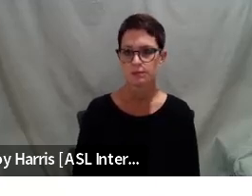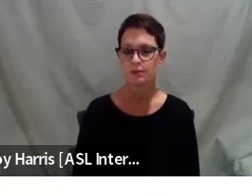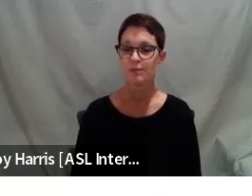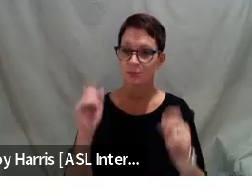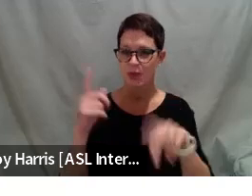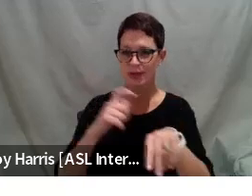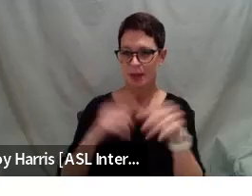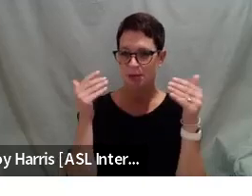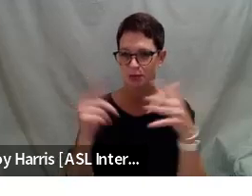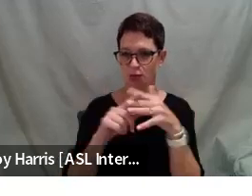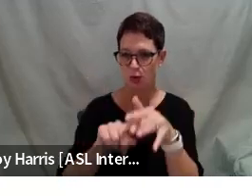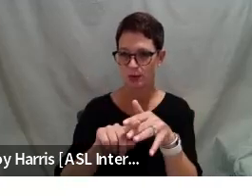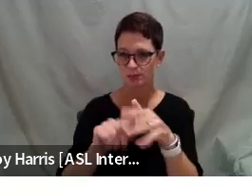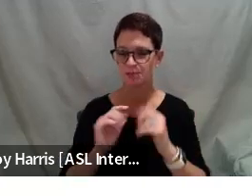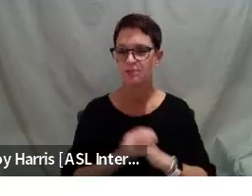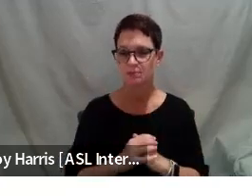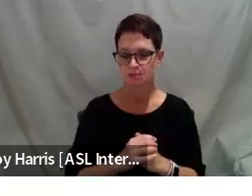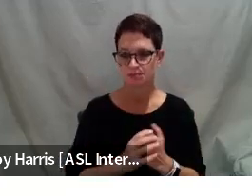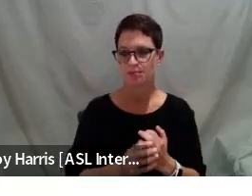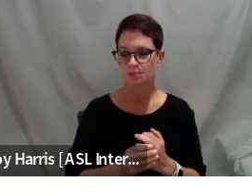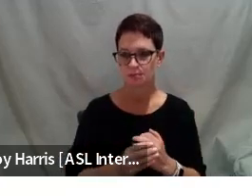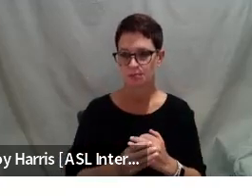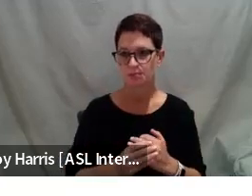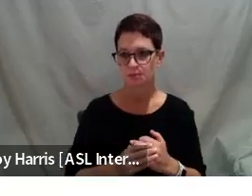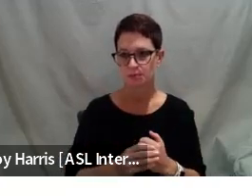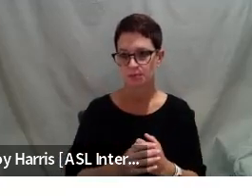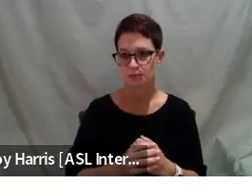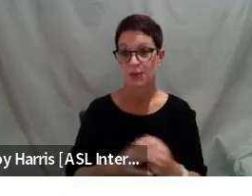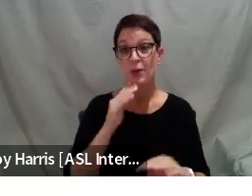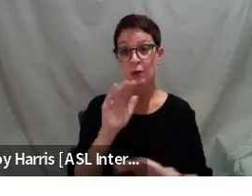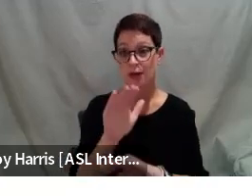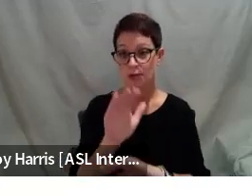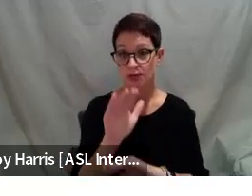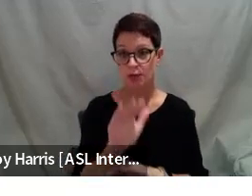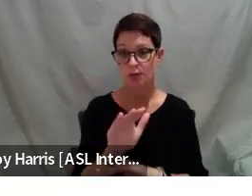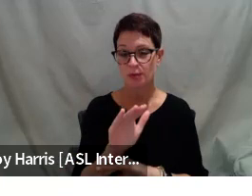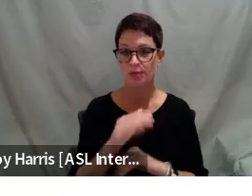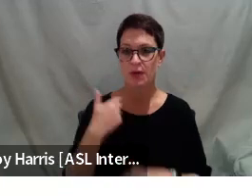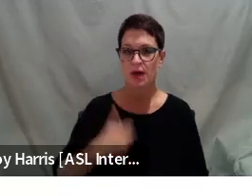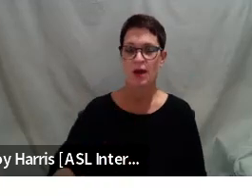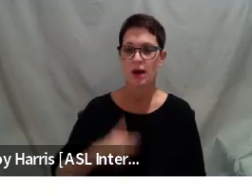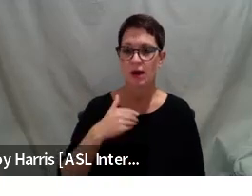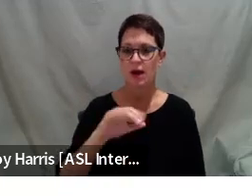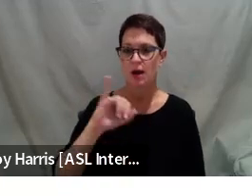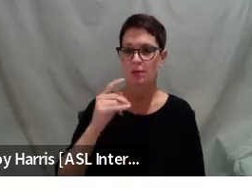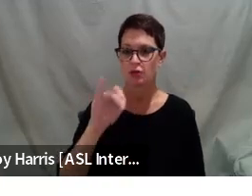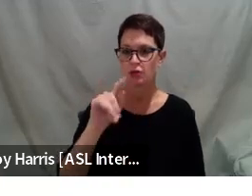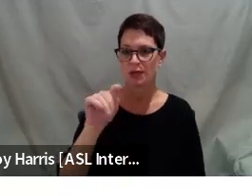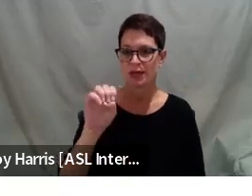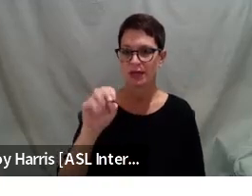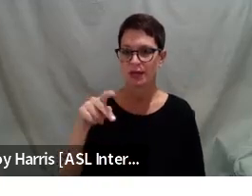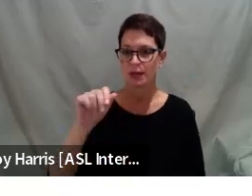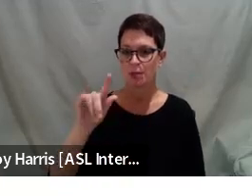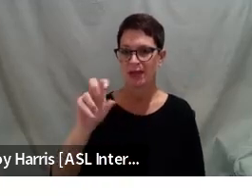All right, we are going to get started. Good afternoon, everyone. My name is Juliet Palin. I